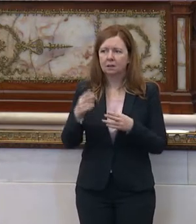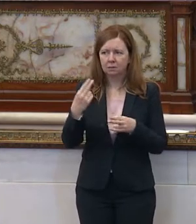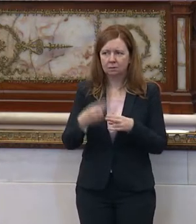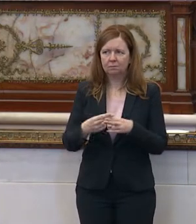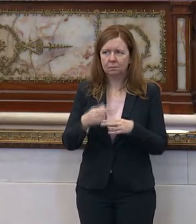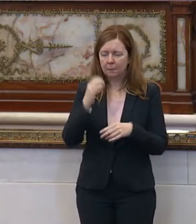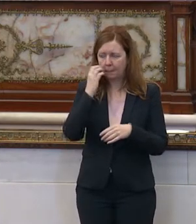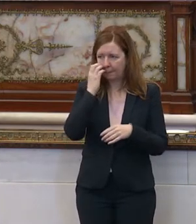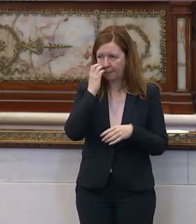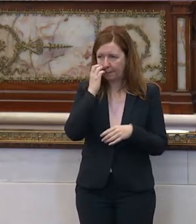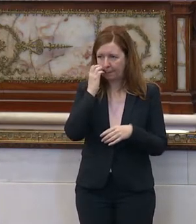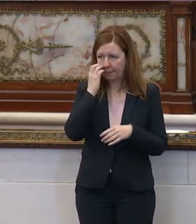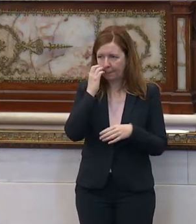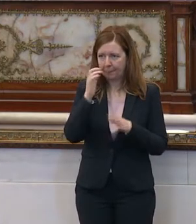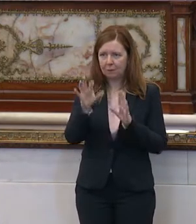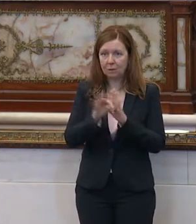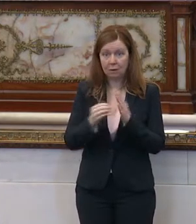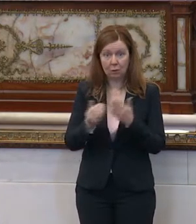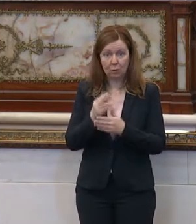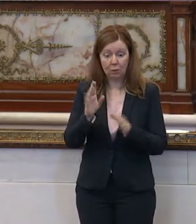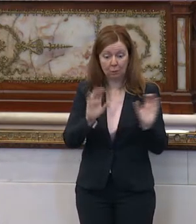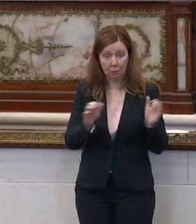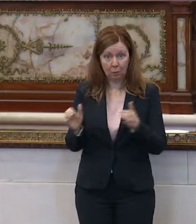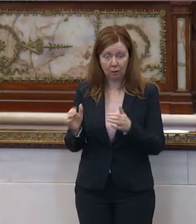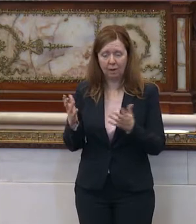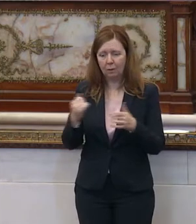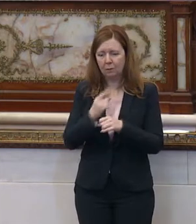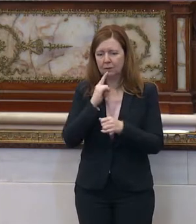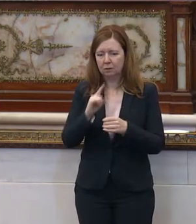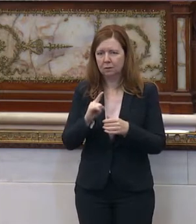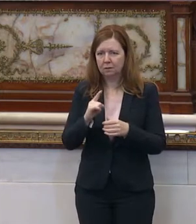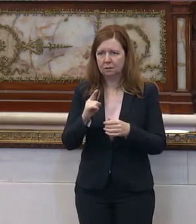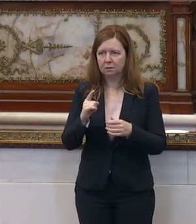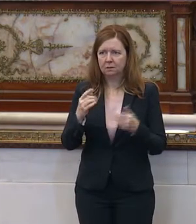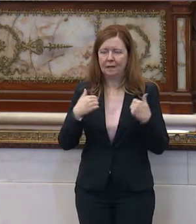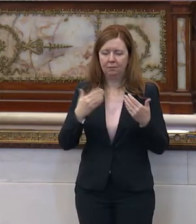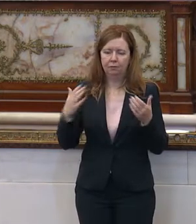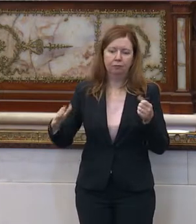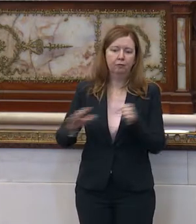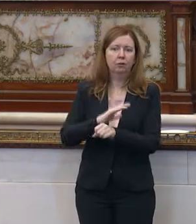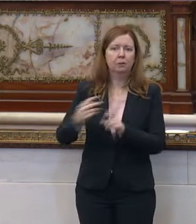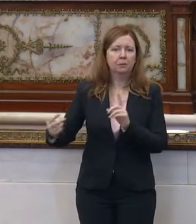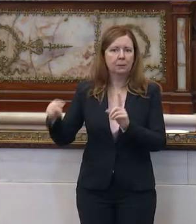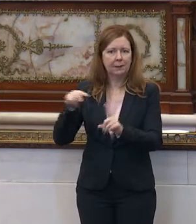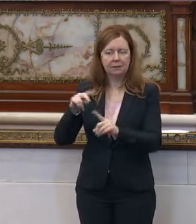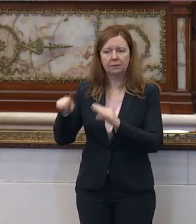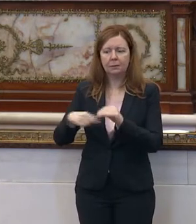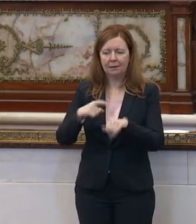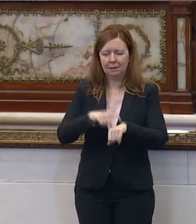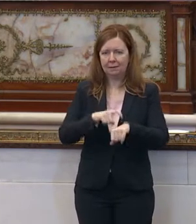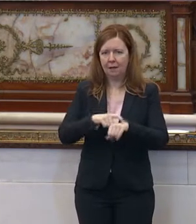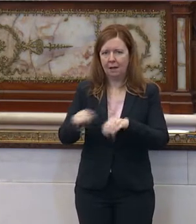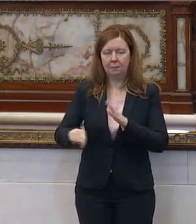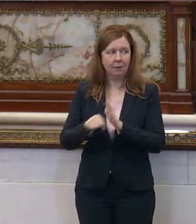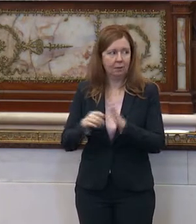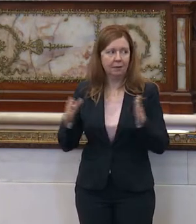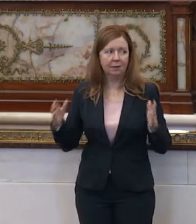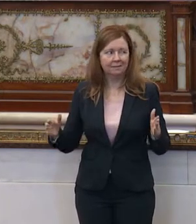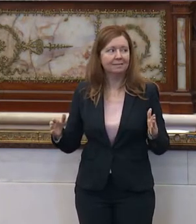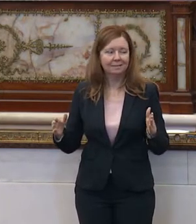reference to select a new pool. Just want to make sure I have a full perspective of the time period